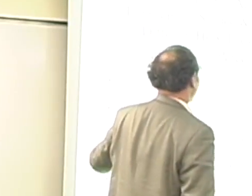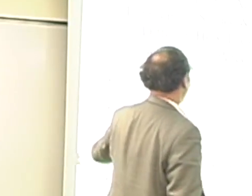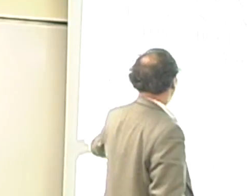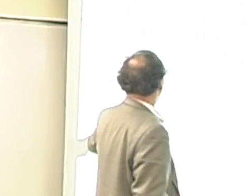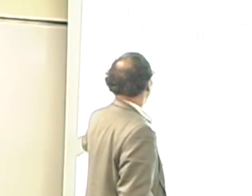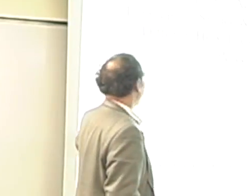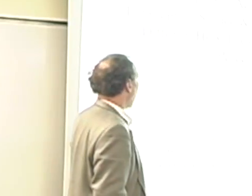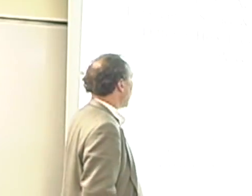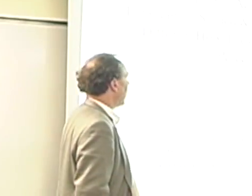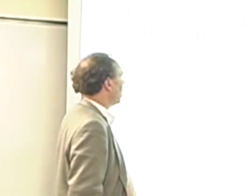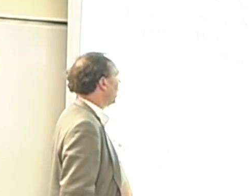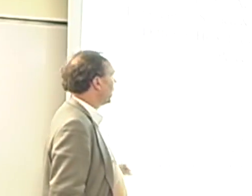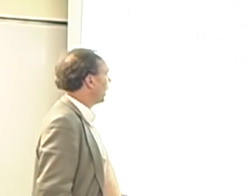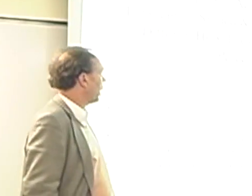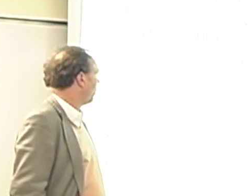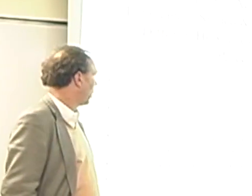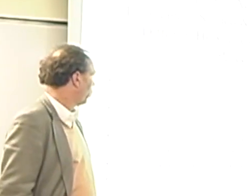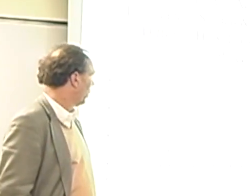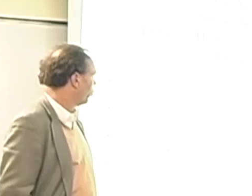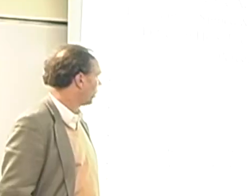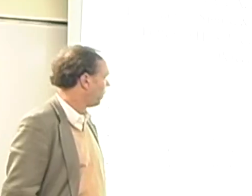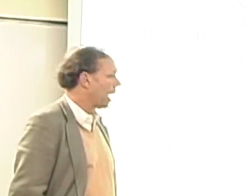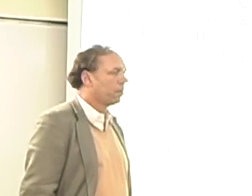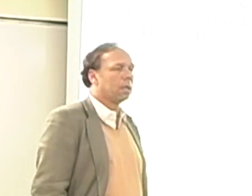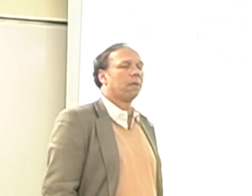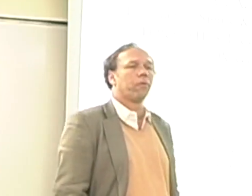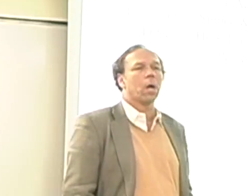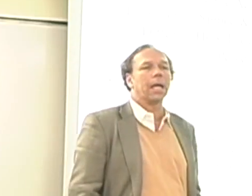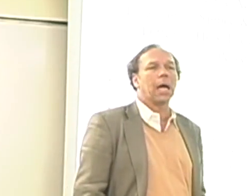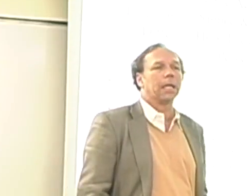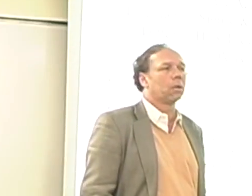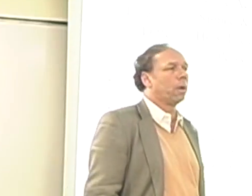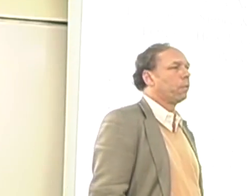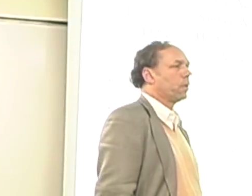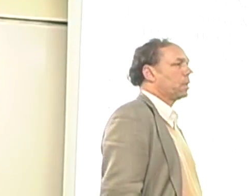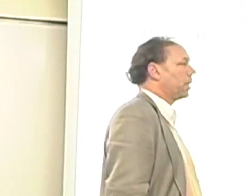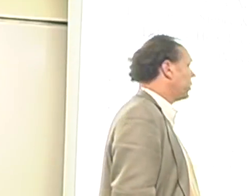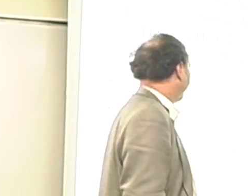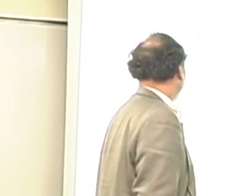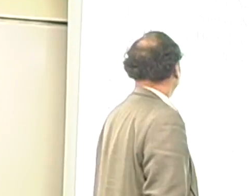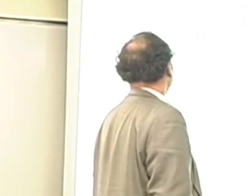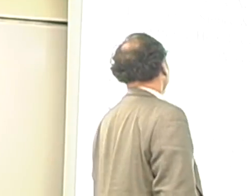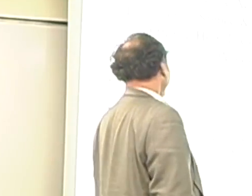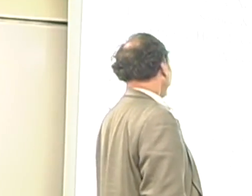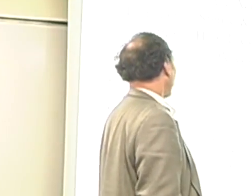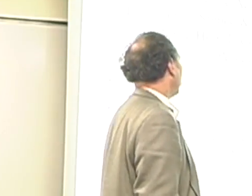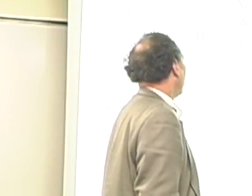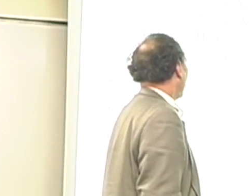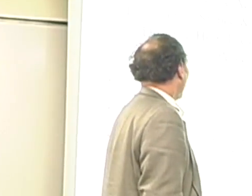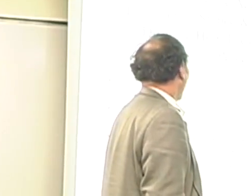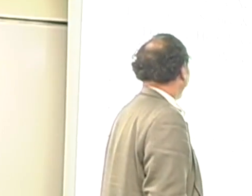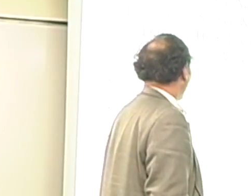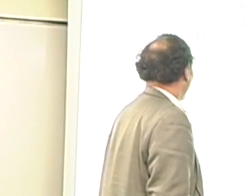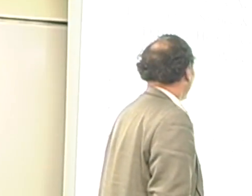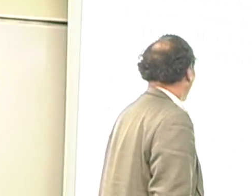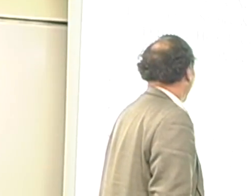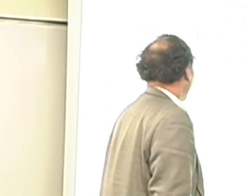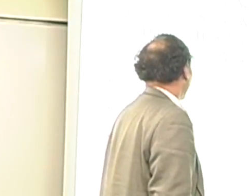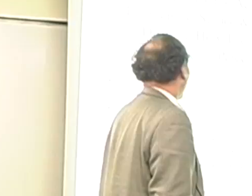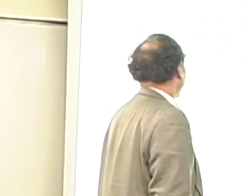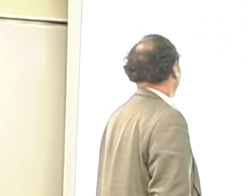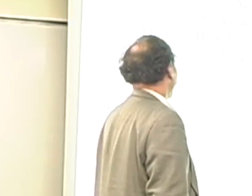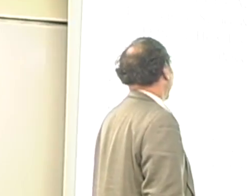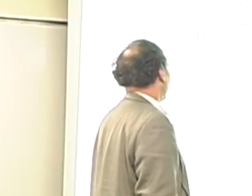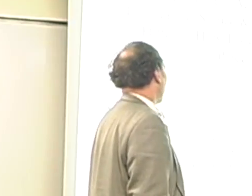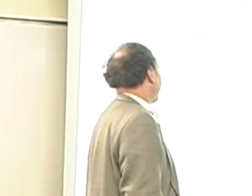in speech. Sign, I think, has a much richer capacity for iconic representation. A third